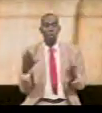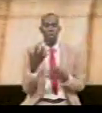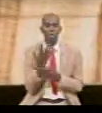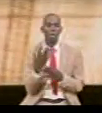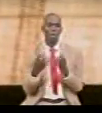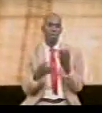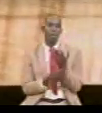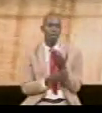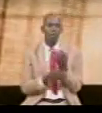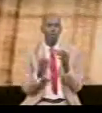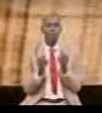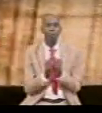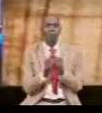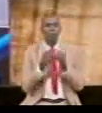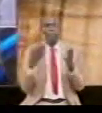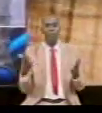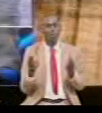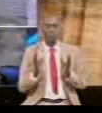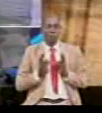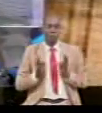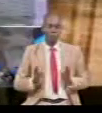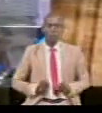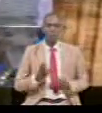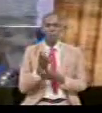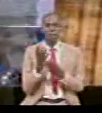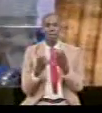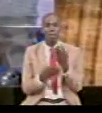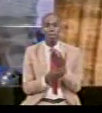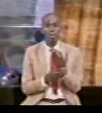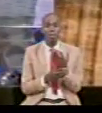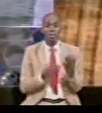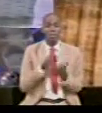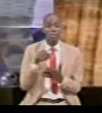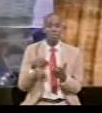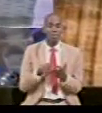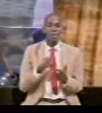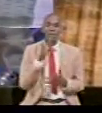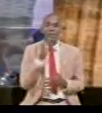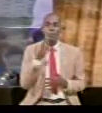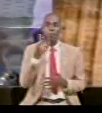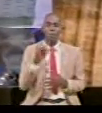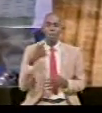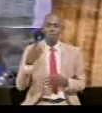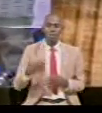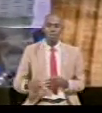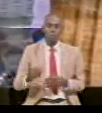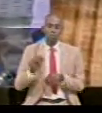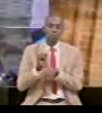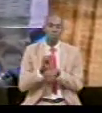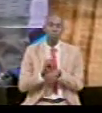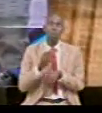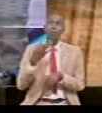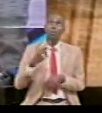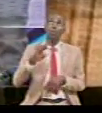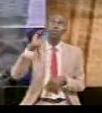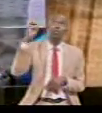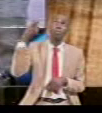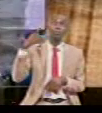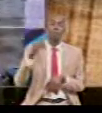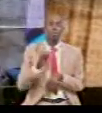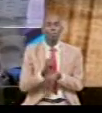hands, without human hands. This is by the operation of grace, the operation of